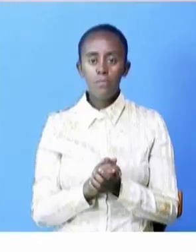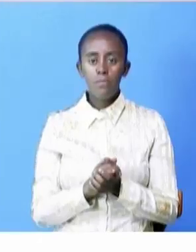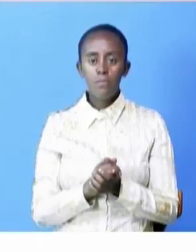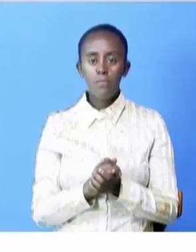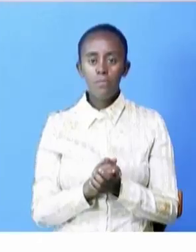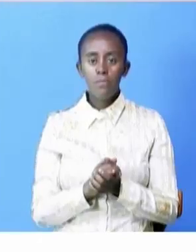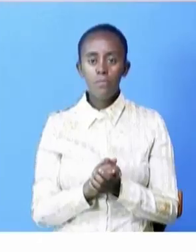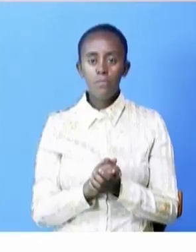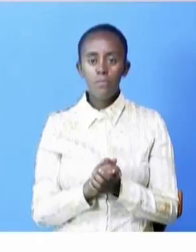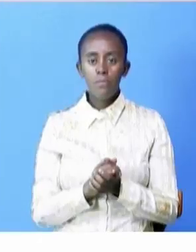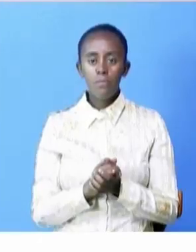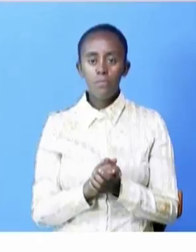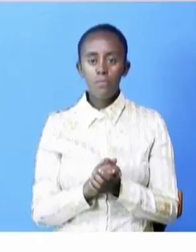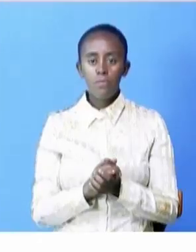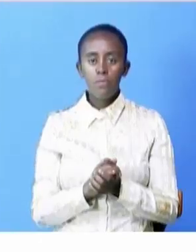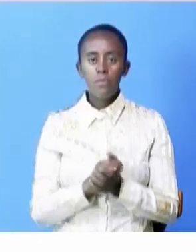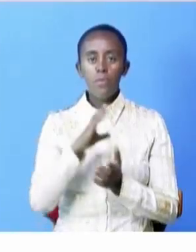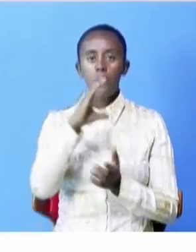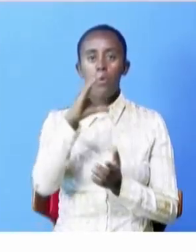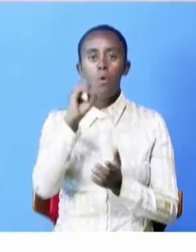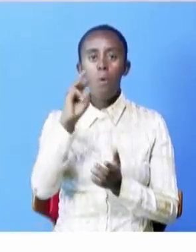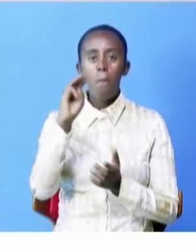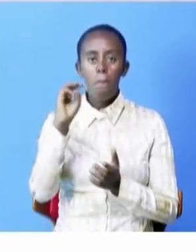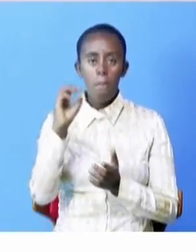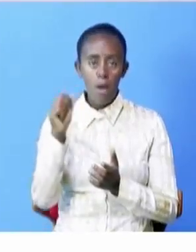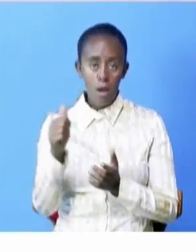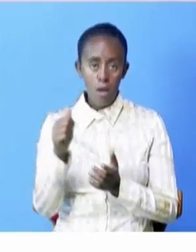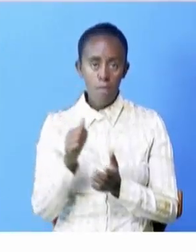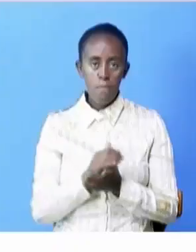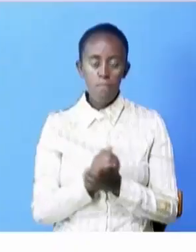For example, comma.